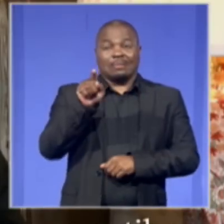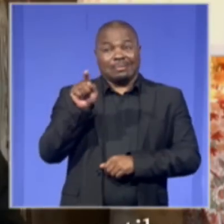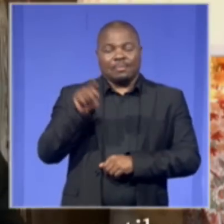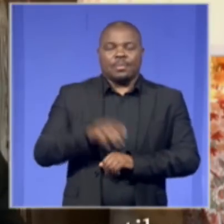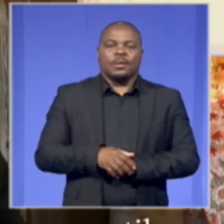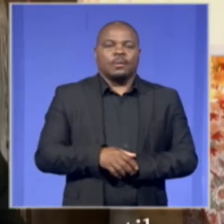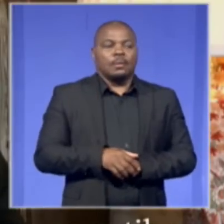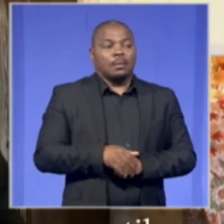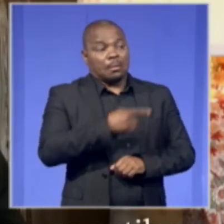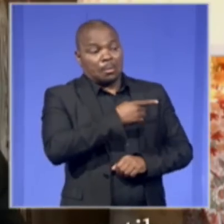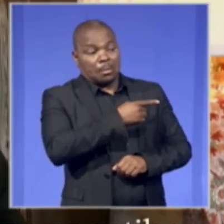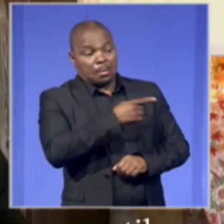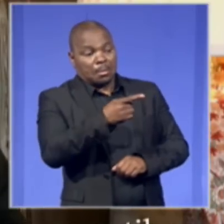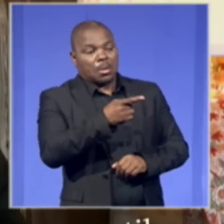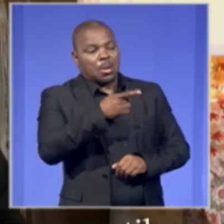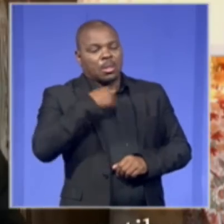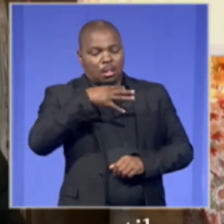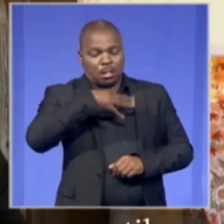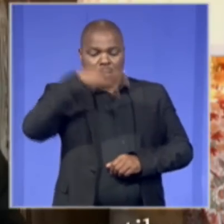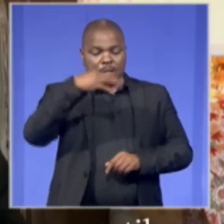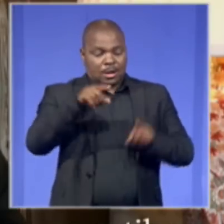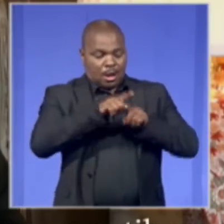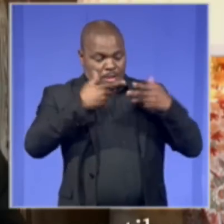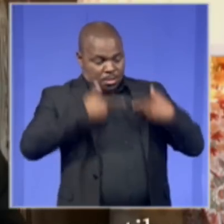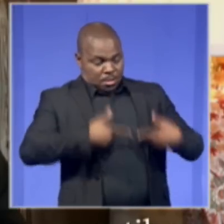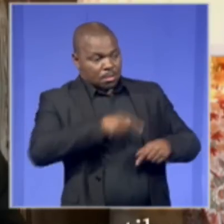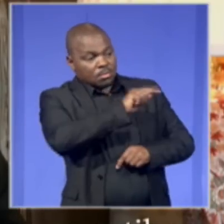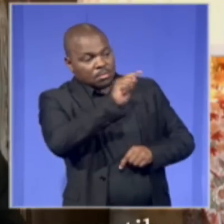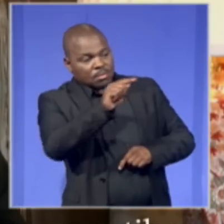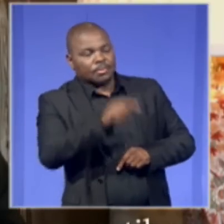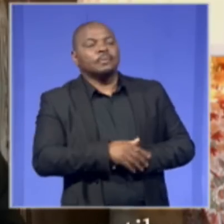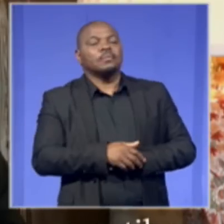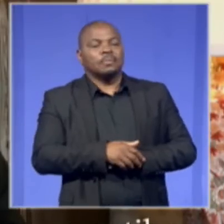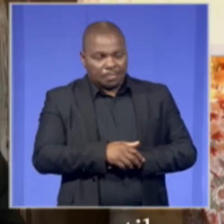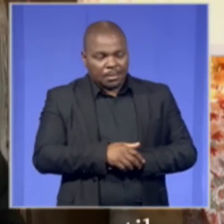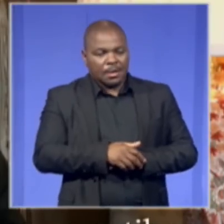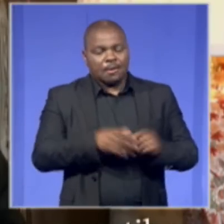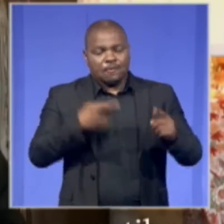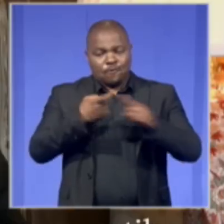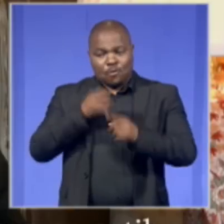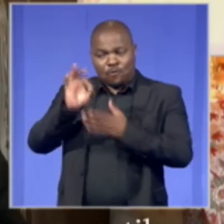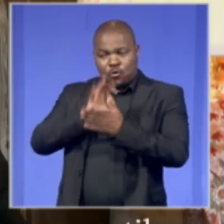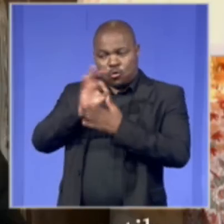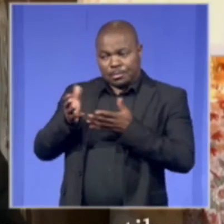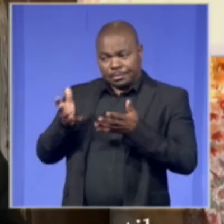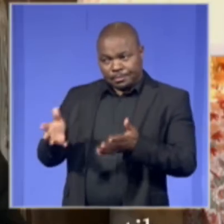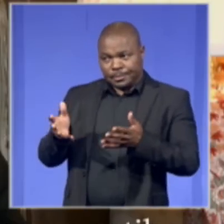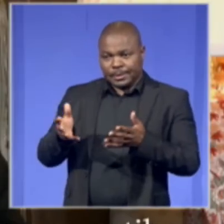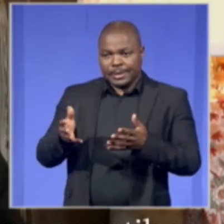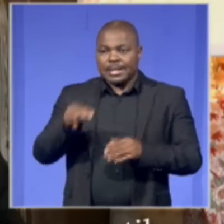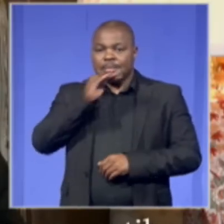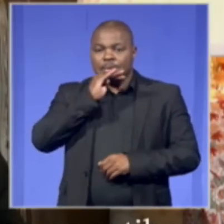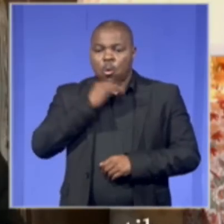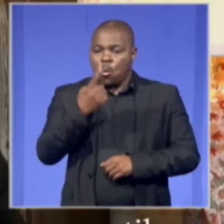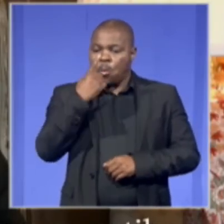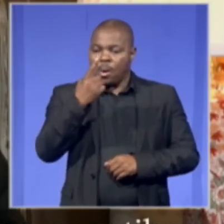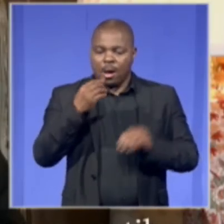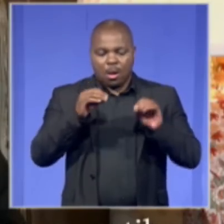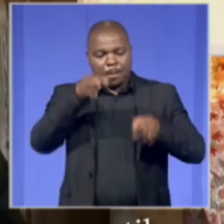public representatives and acting on the outcomes of the elections that gave no single